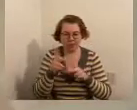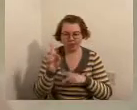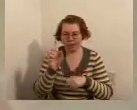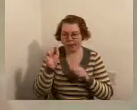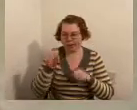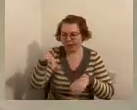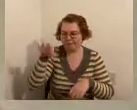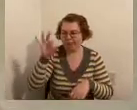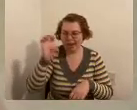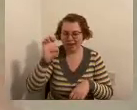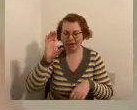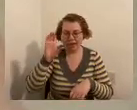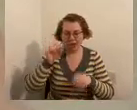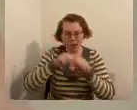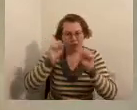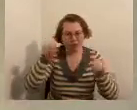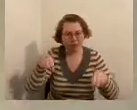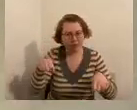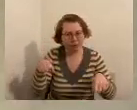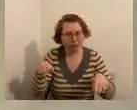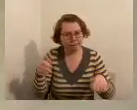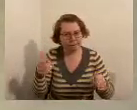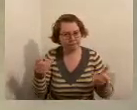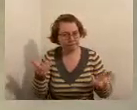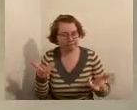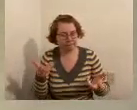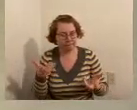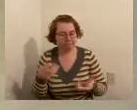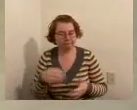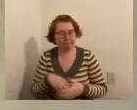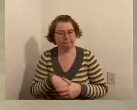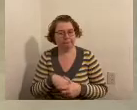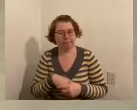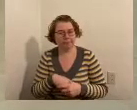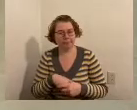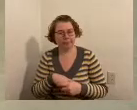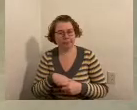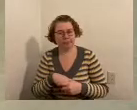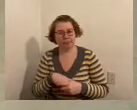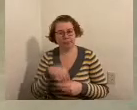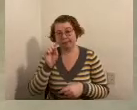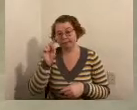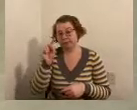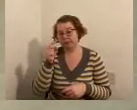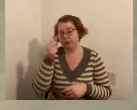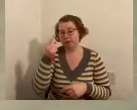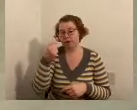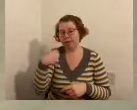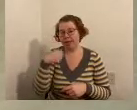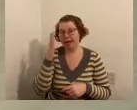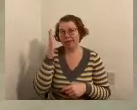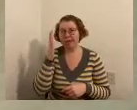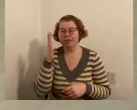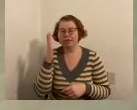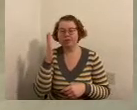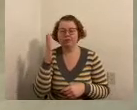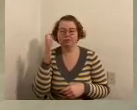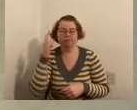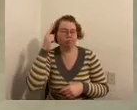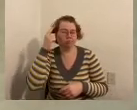whether there's an ecosystem there, okay? So first, I'm going to think about